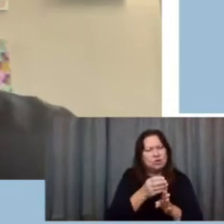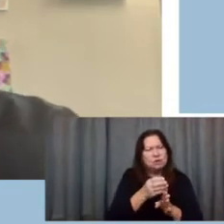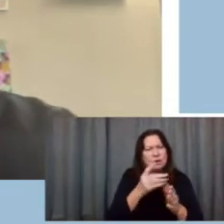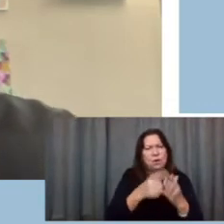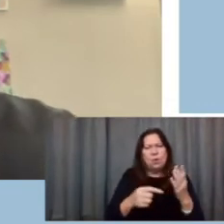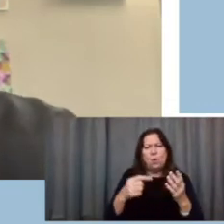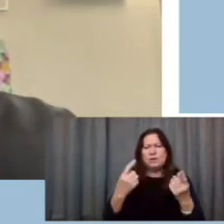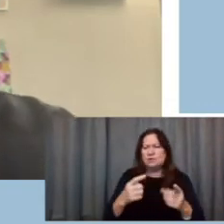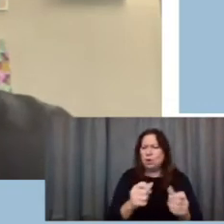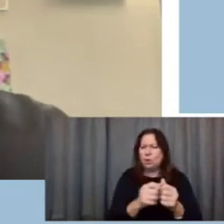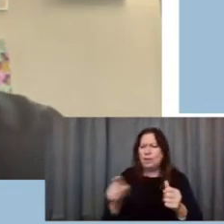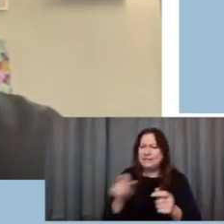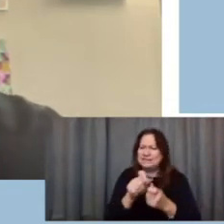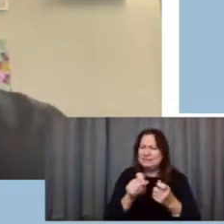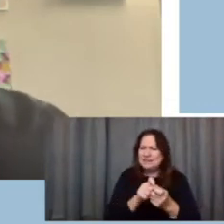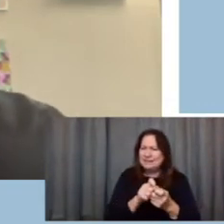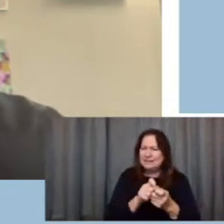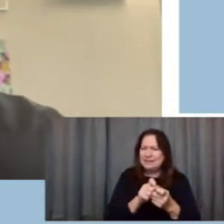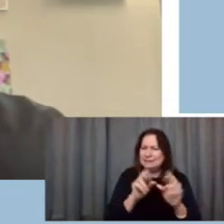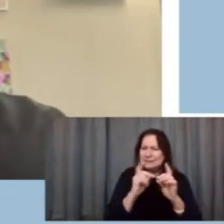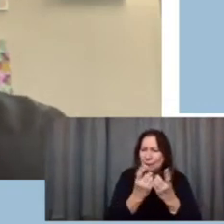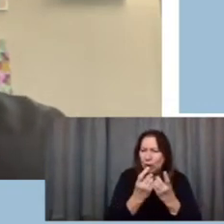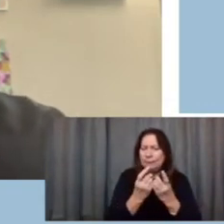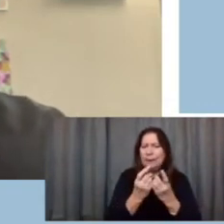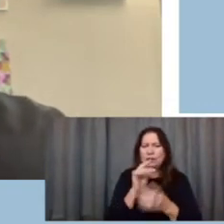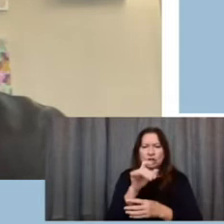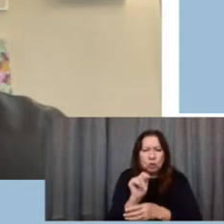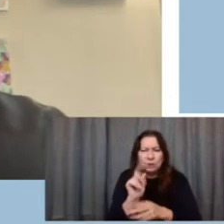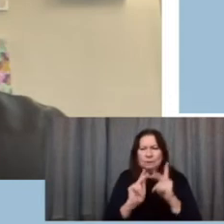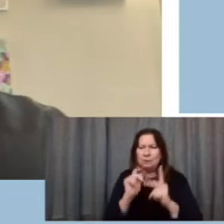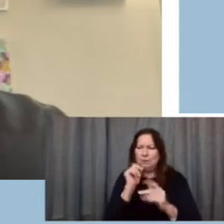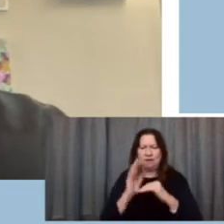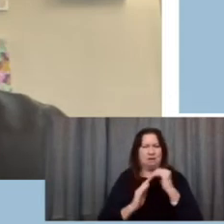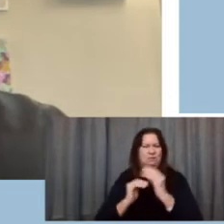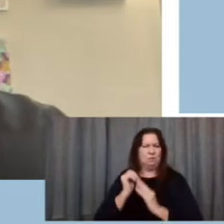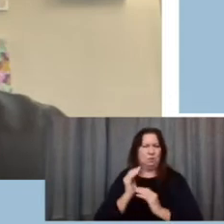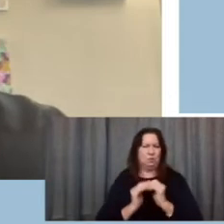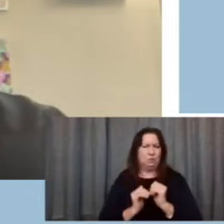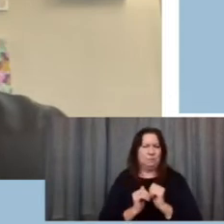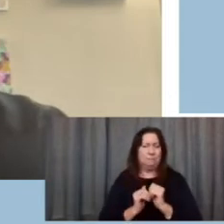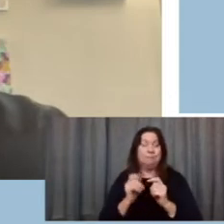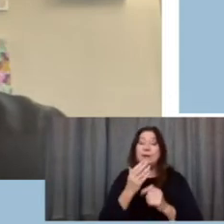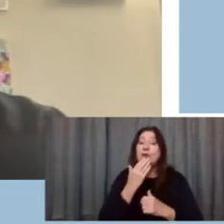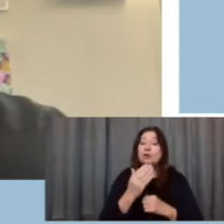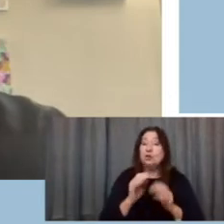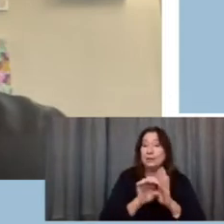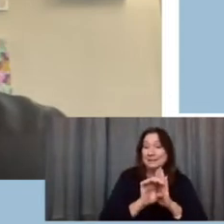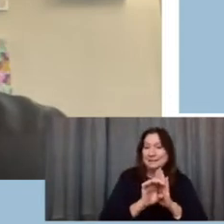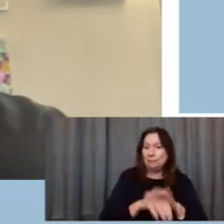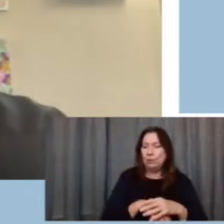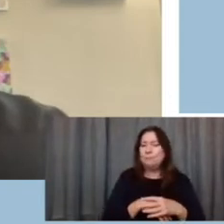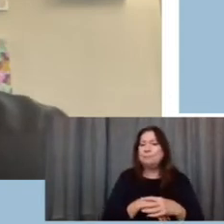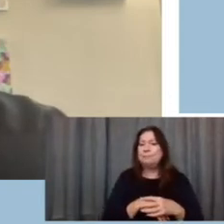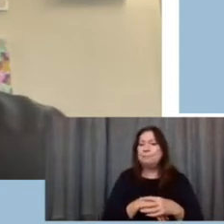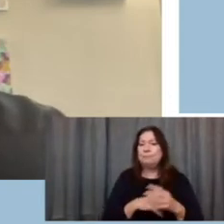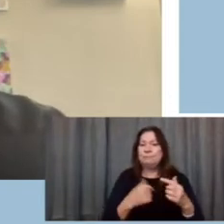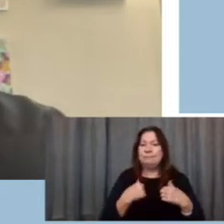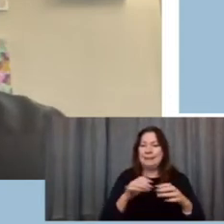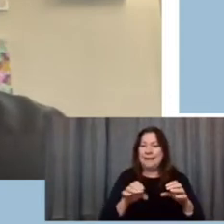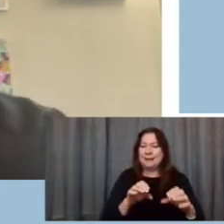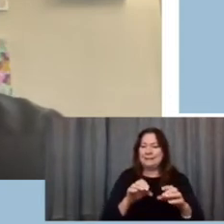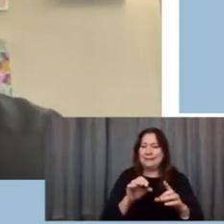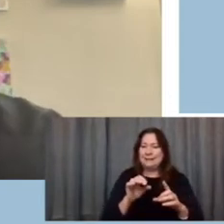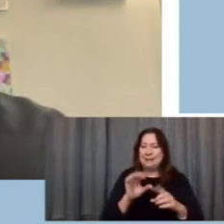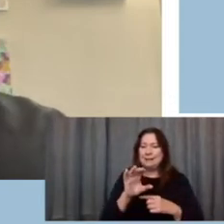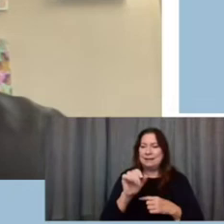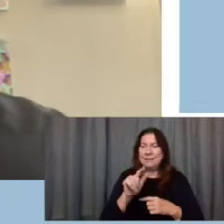this particular department, this particular unit, that people don't feel comfortable here? A great example is that I did a climate